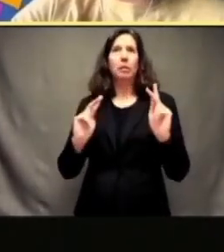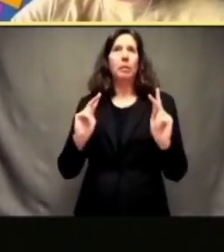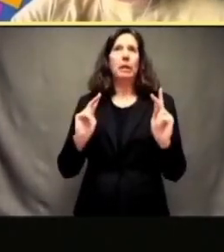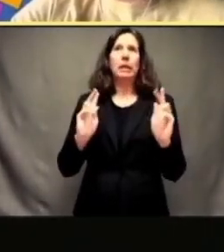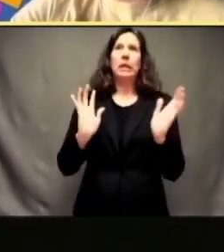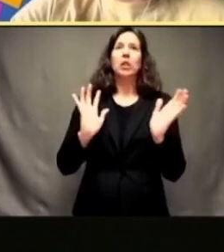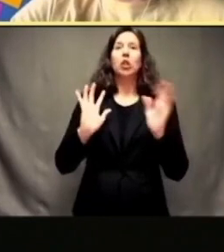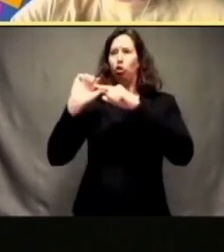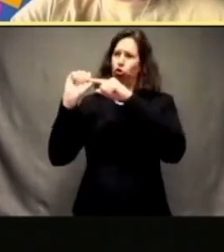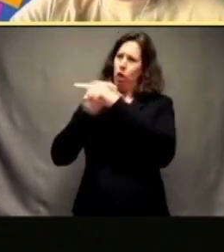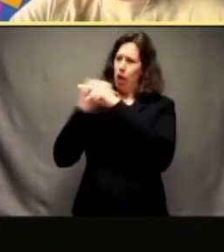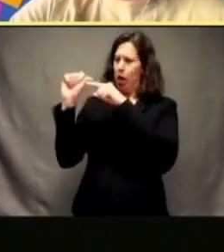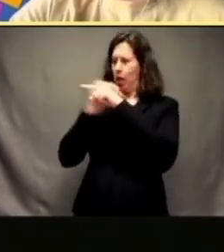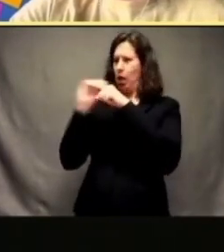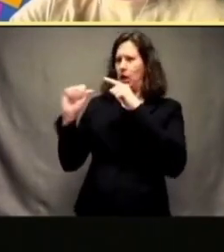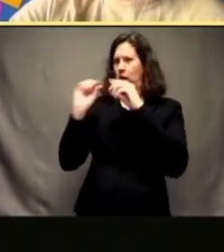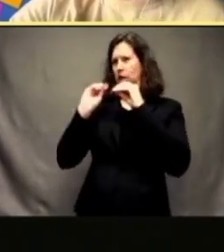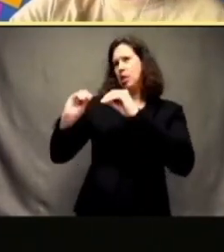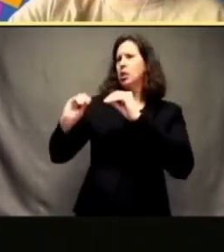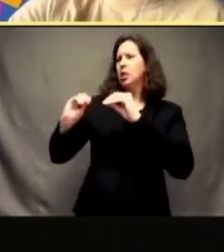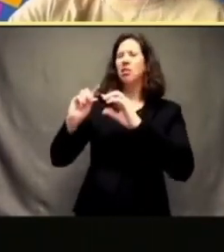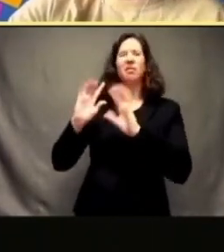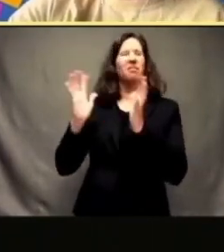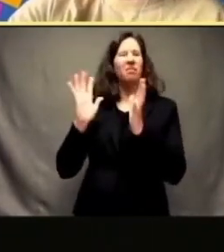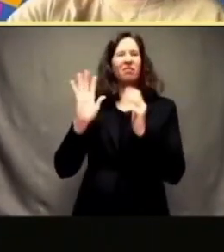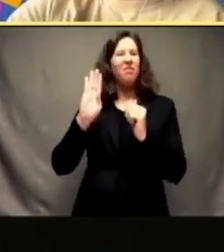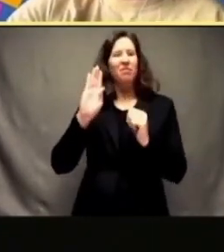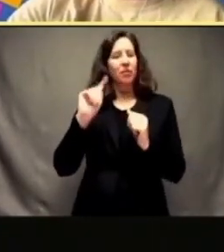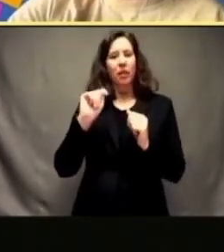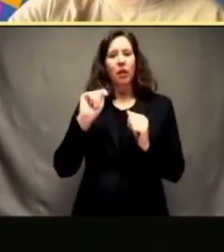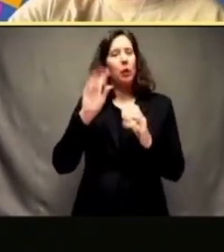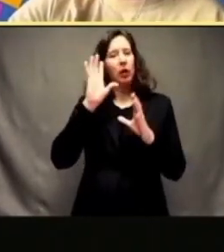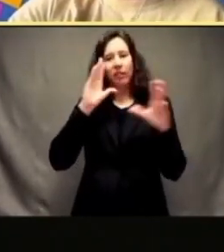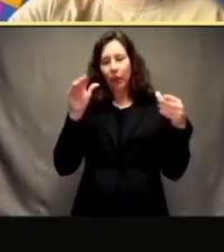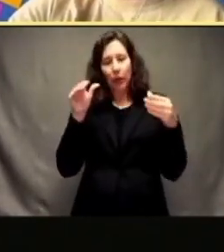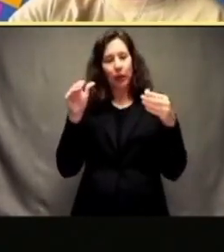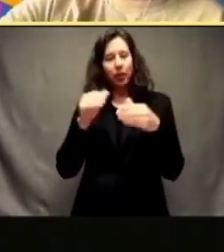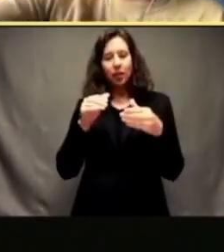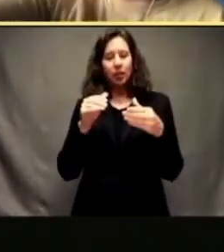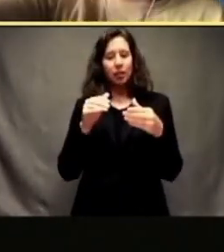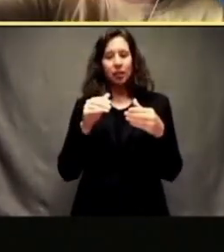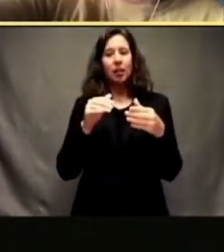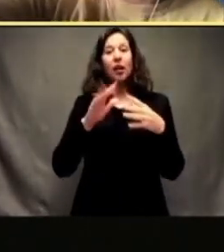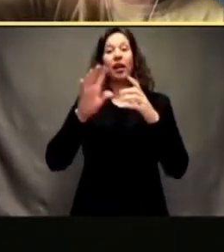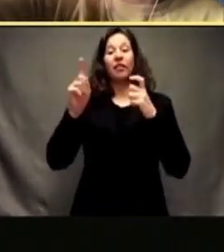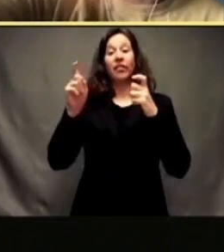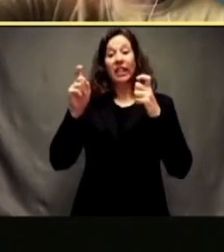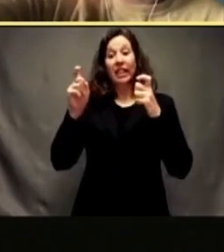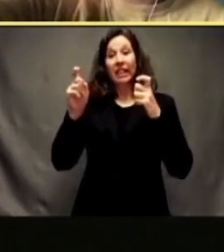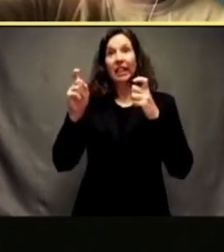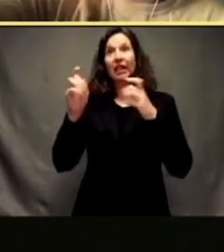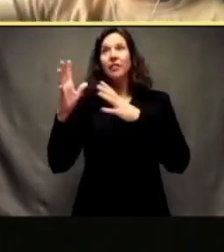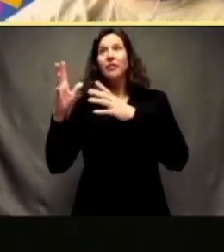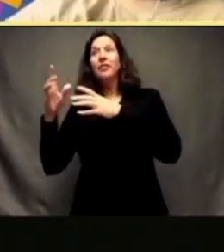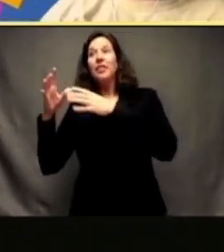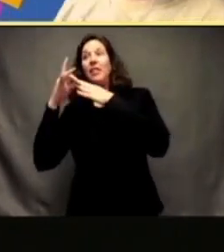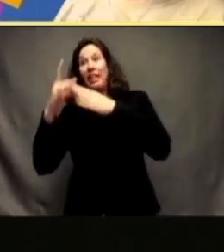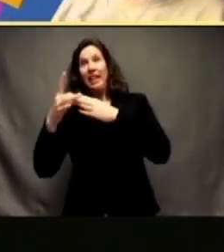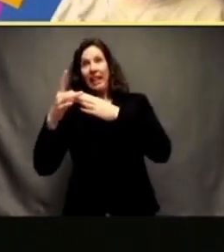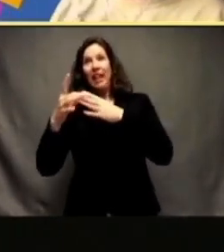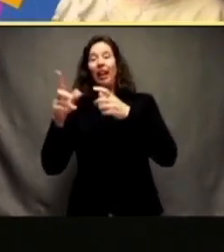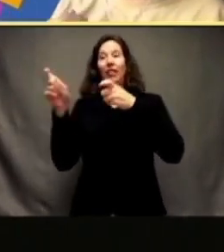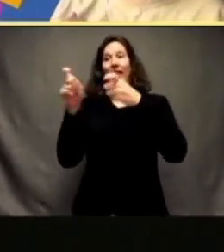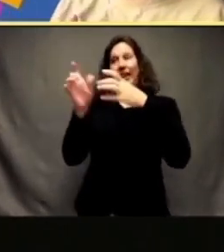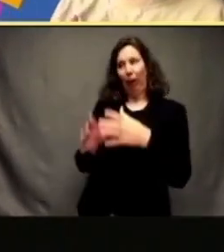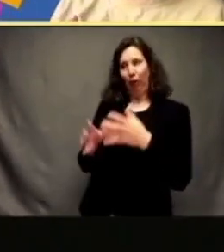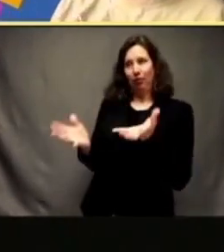train facilitators, but we really try to focus on facilitating facilitators. And